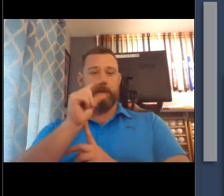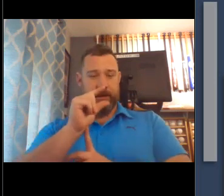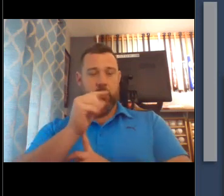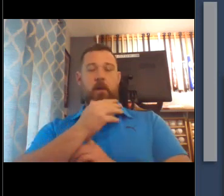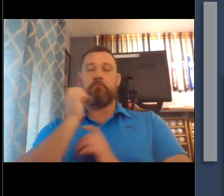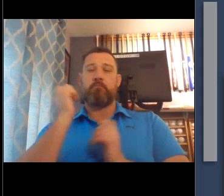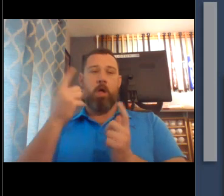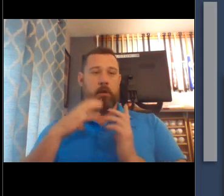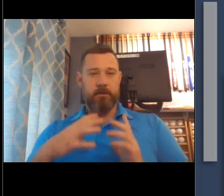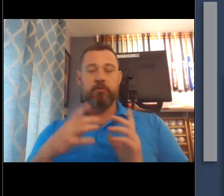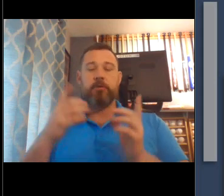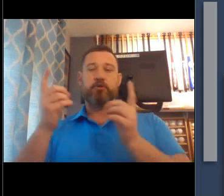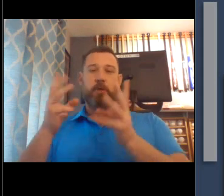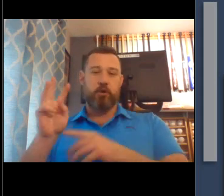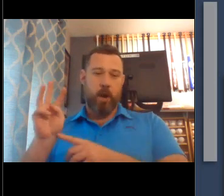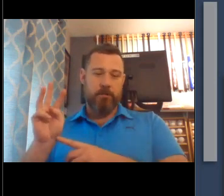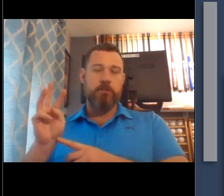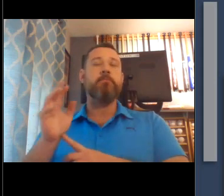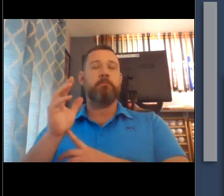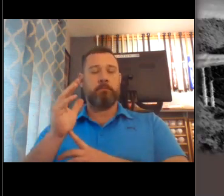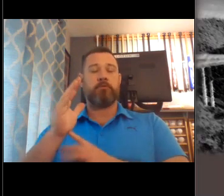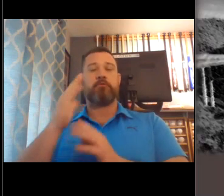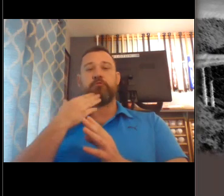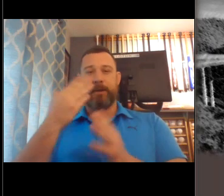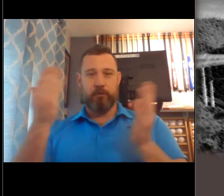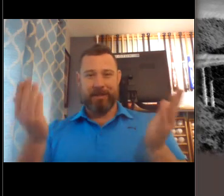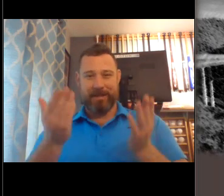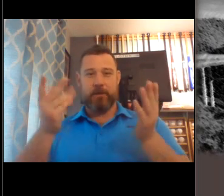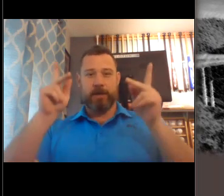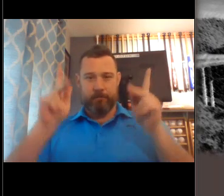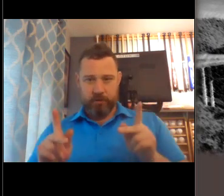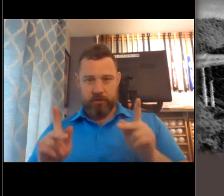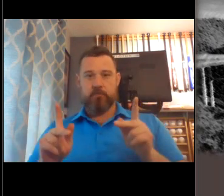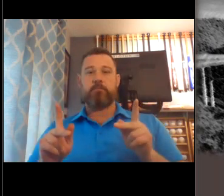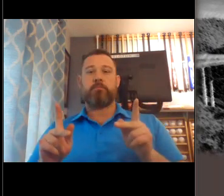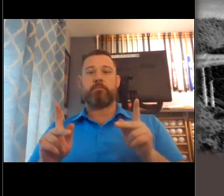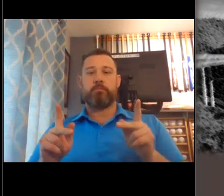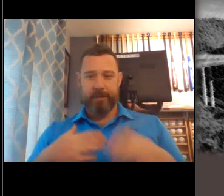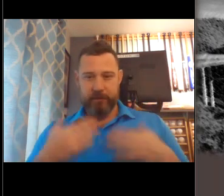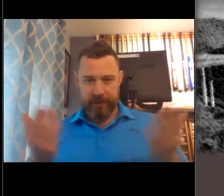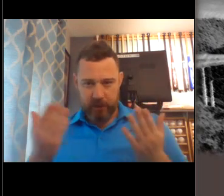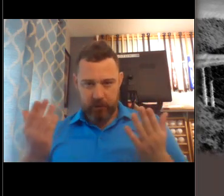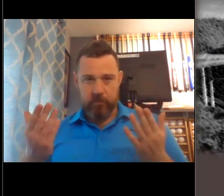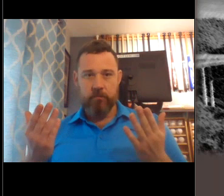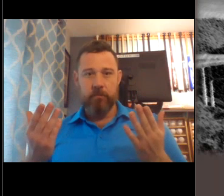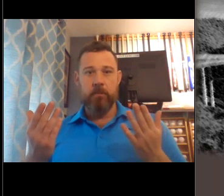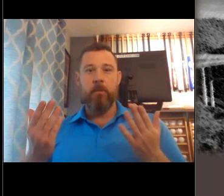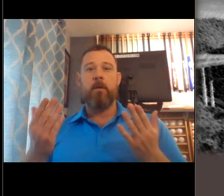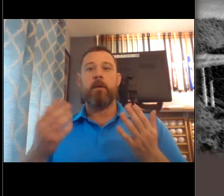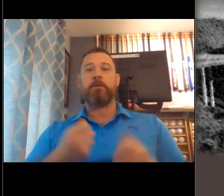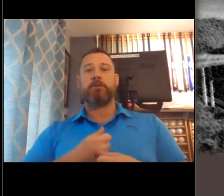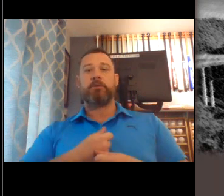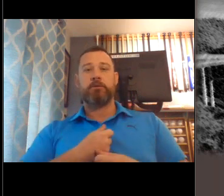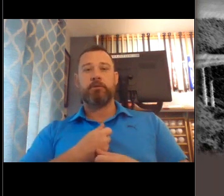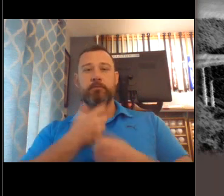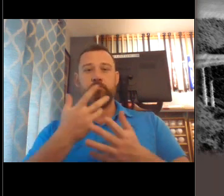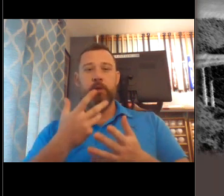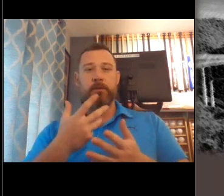and Director Weiss. It's great to be here in person. Very pleased to be here. I'd like to also express my